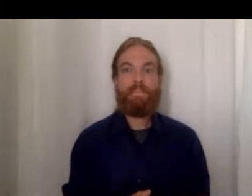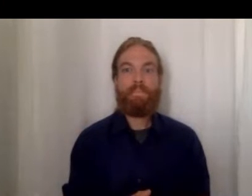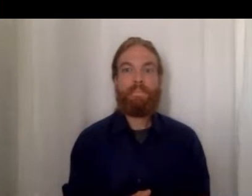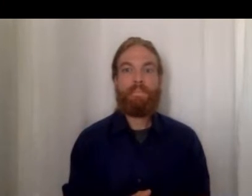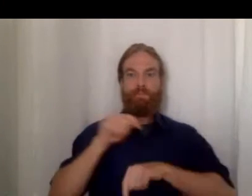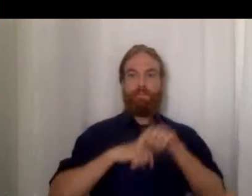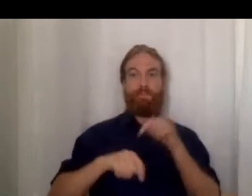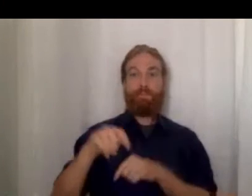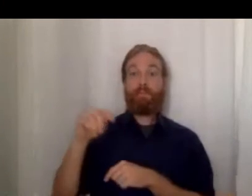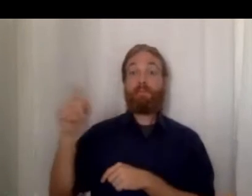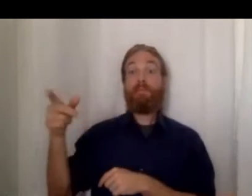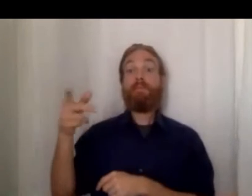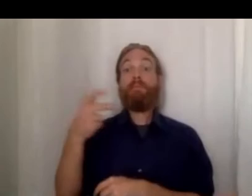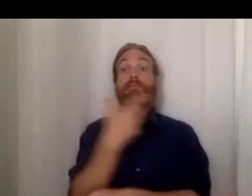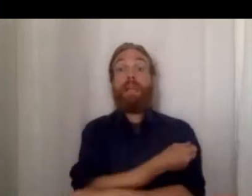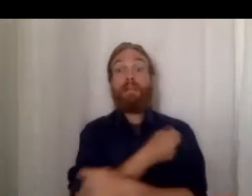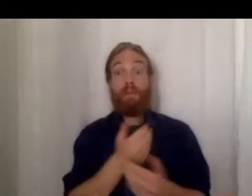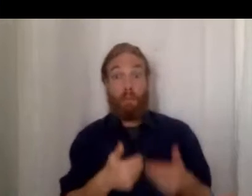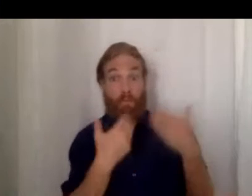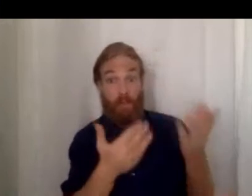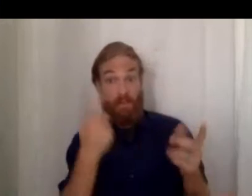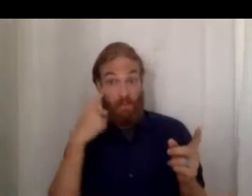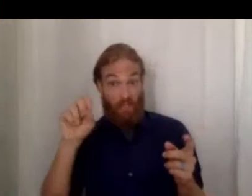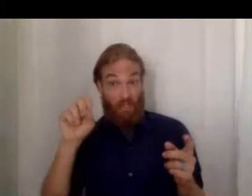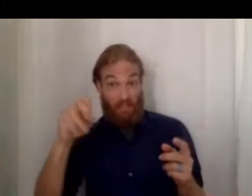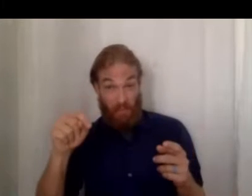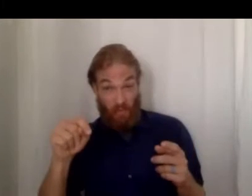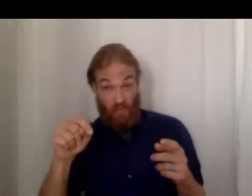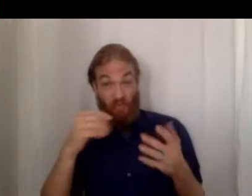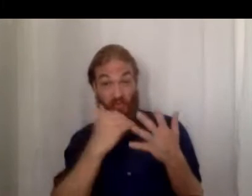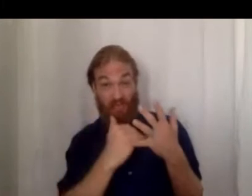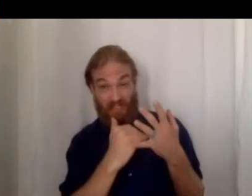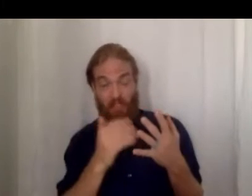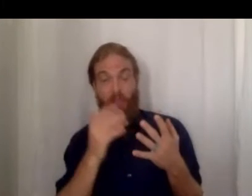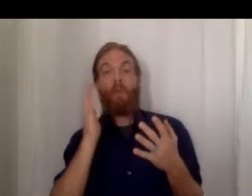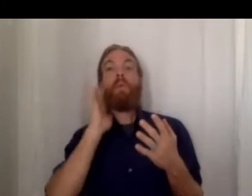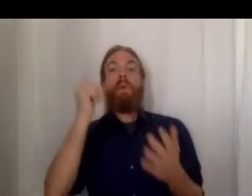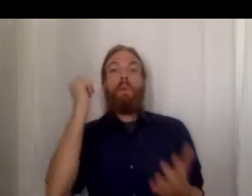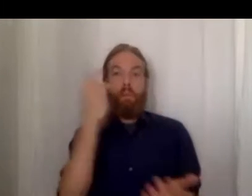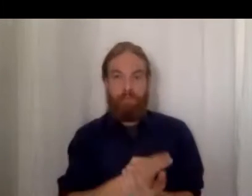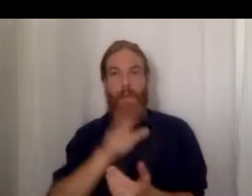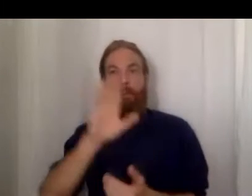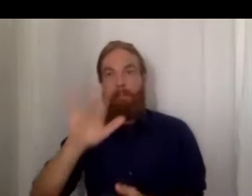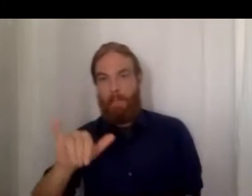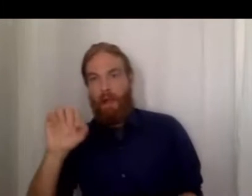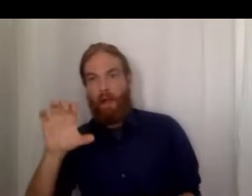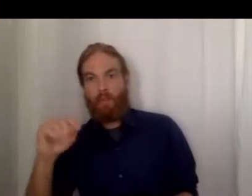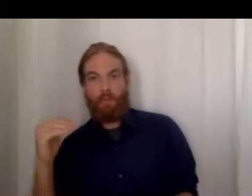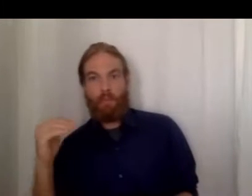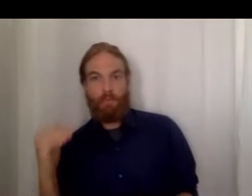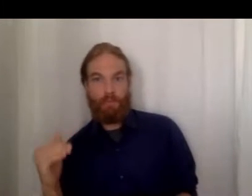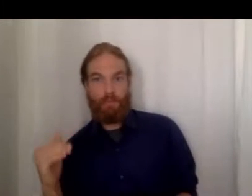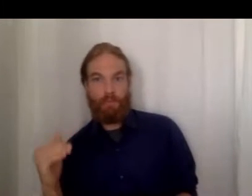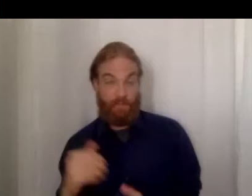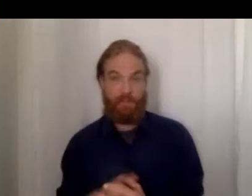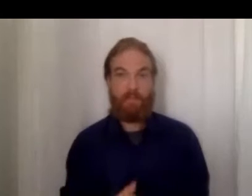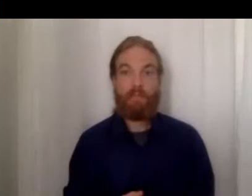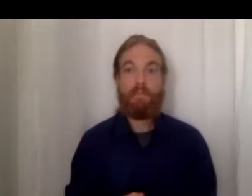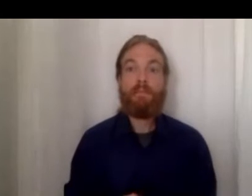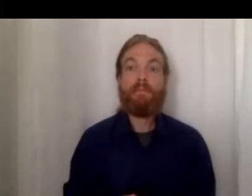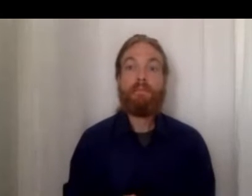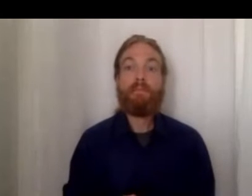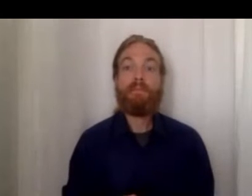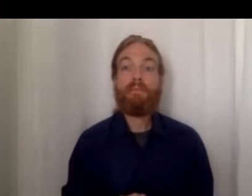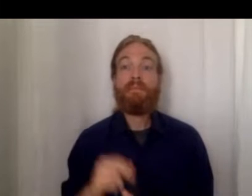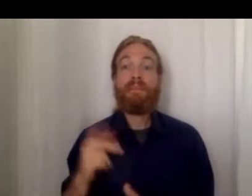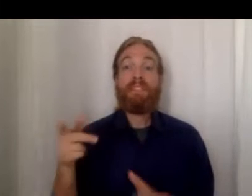likely to be smaller. We're hearing it's about 1/3 of the adult dose. So really important for folks